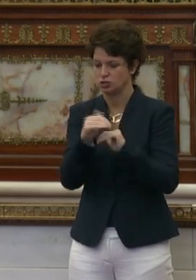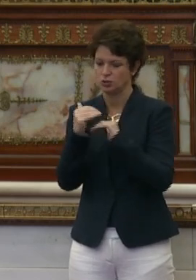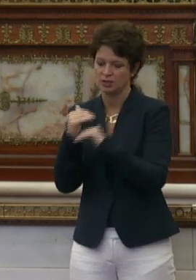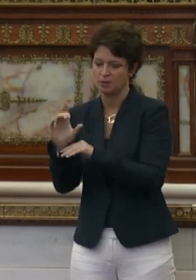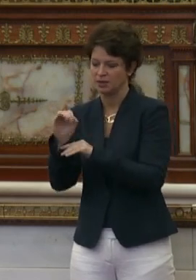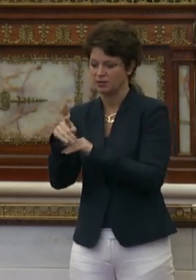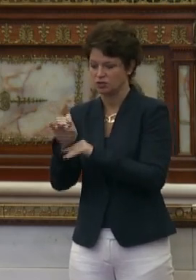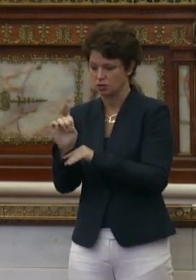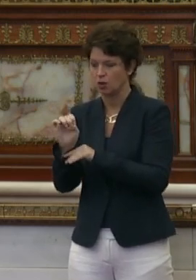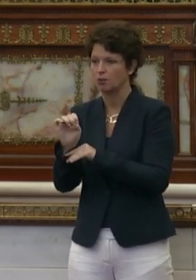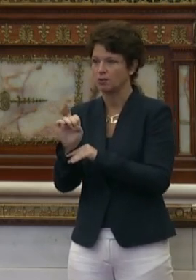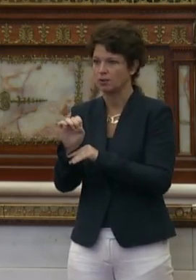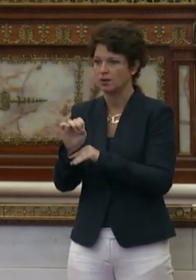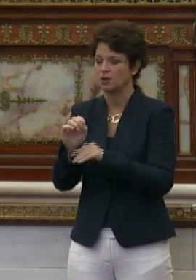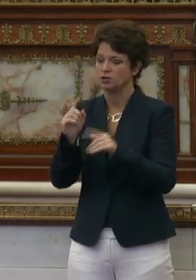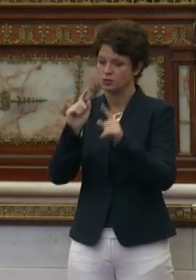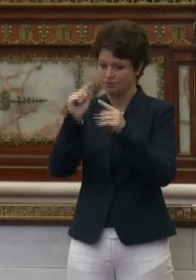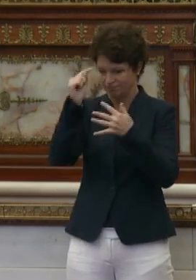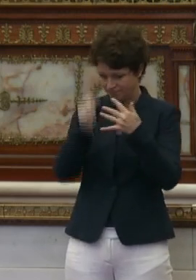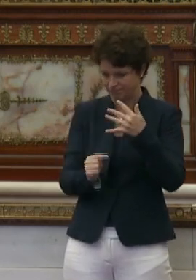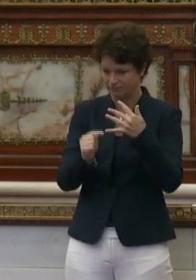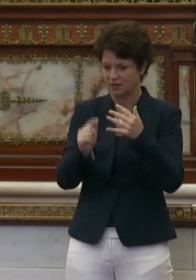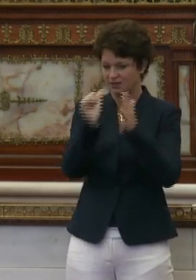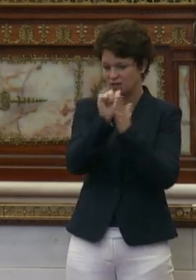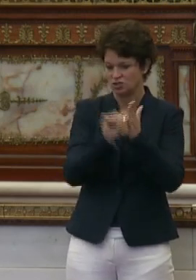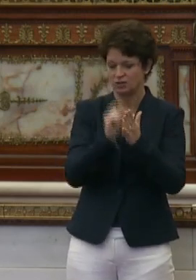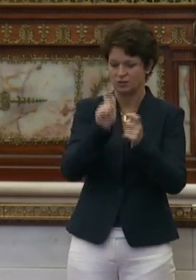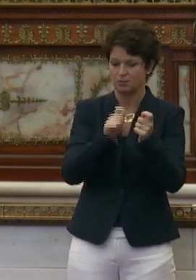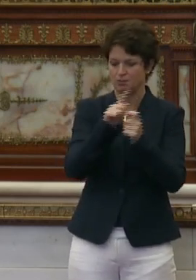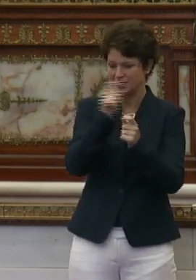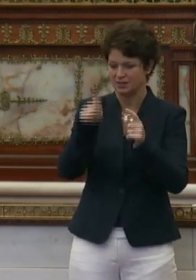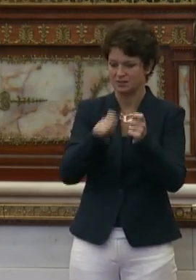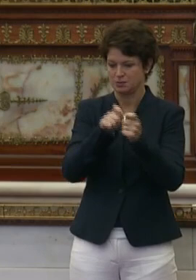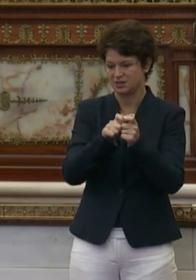to only certain items on the agenda during this particular emergency.